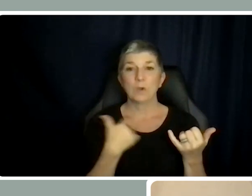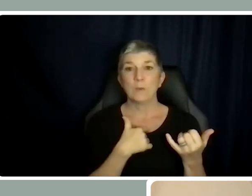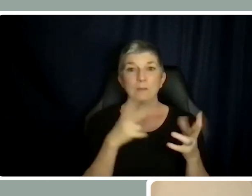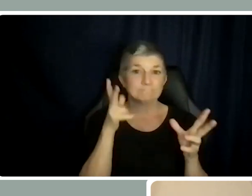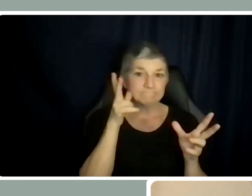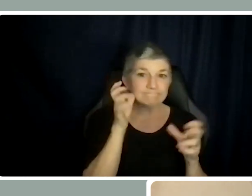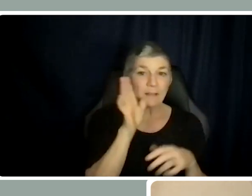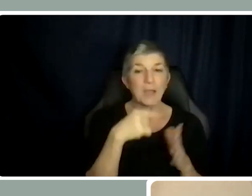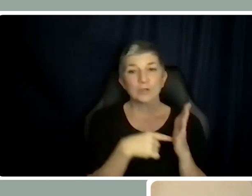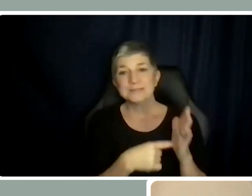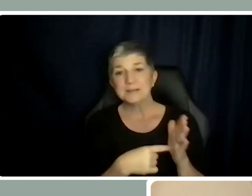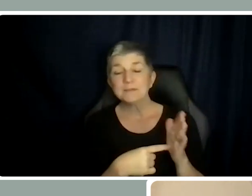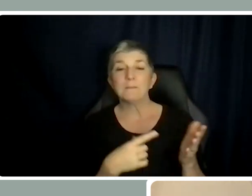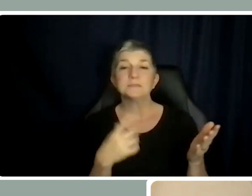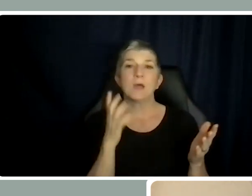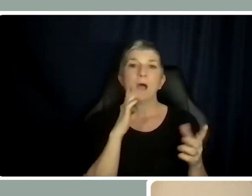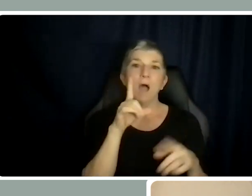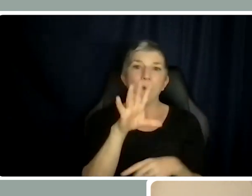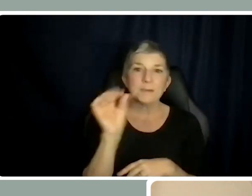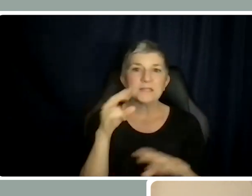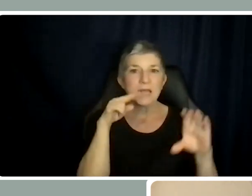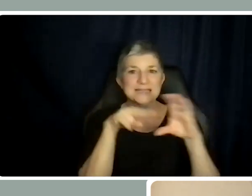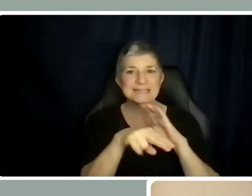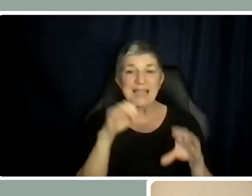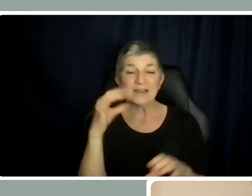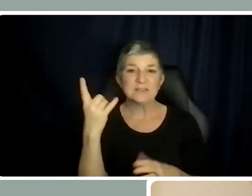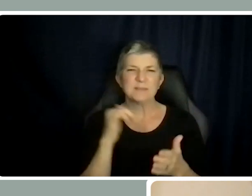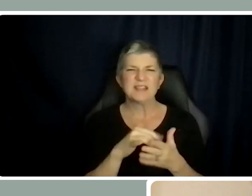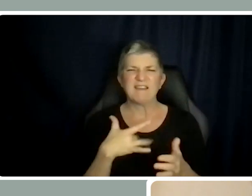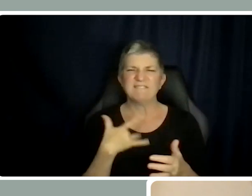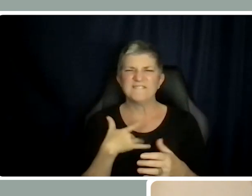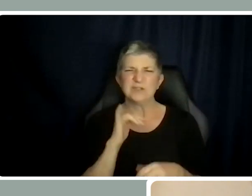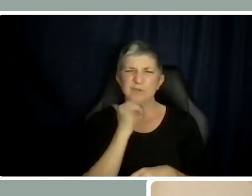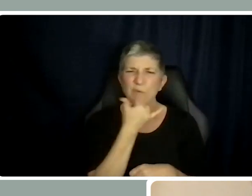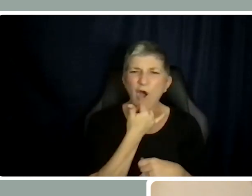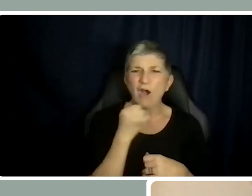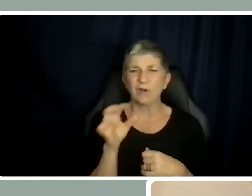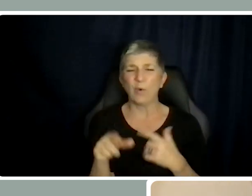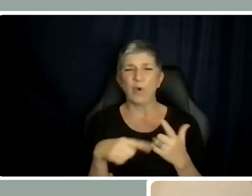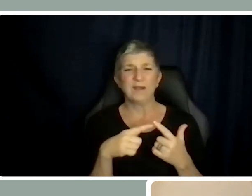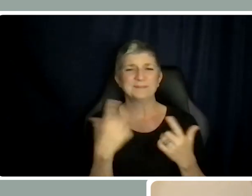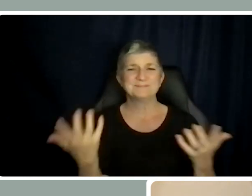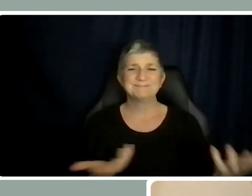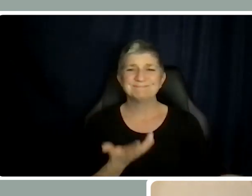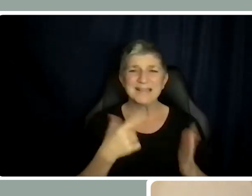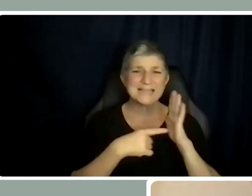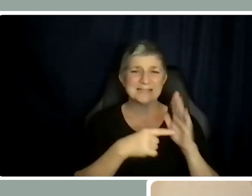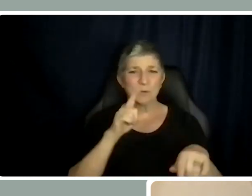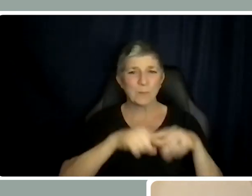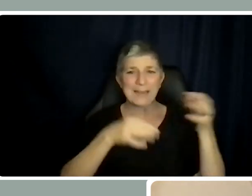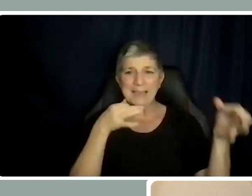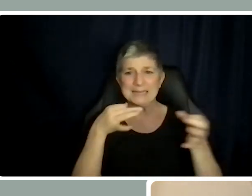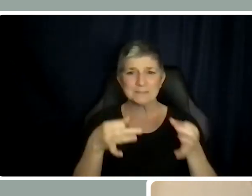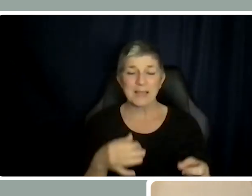about your symptoms. We're going to 100% do a scan if there's something that just isn't adding up, or if there's a symptom we can't